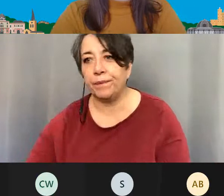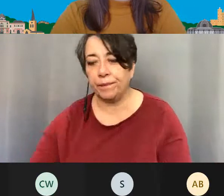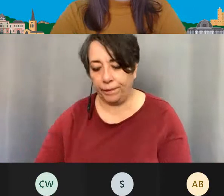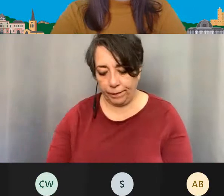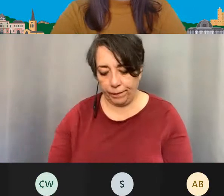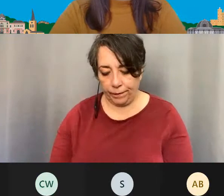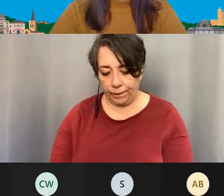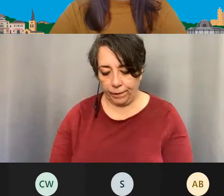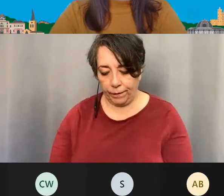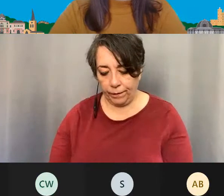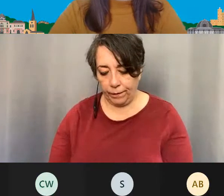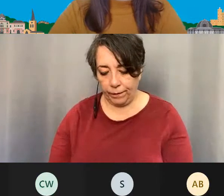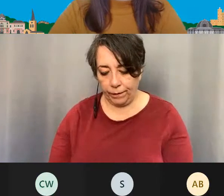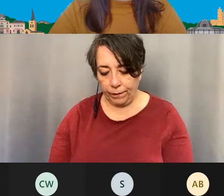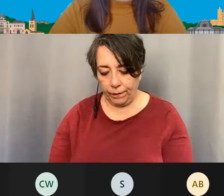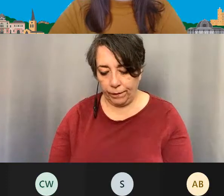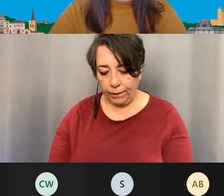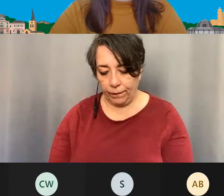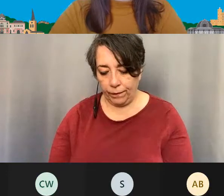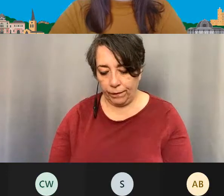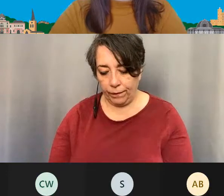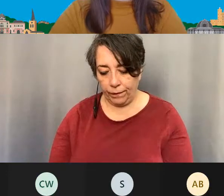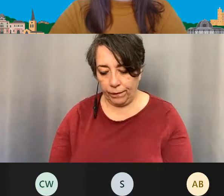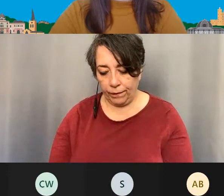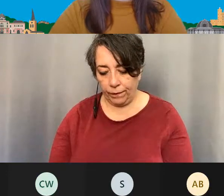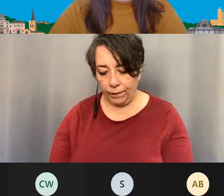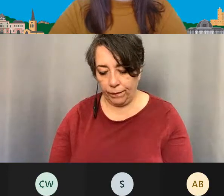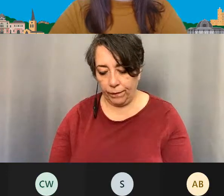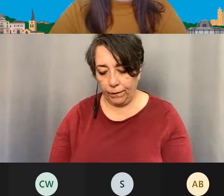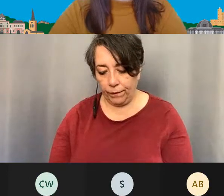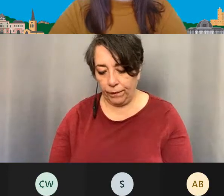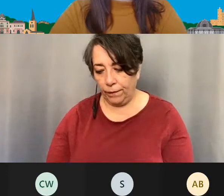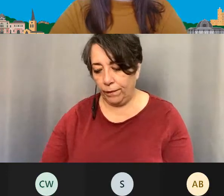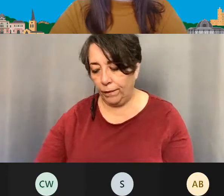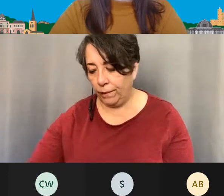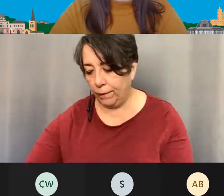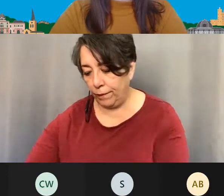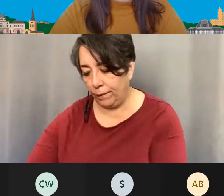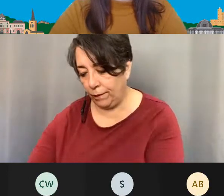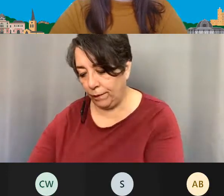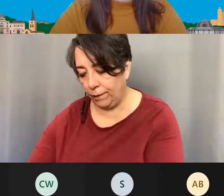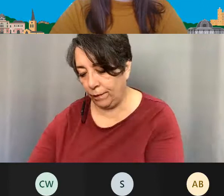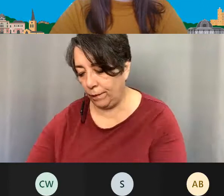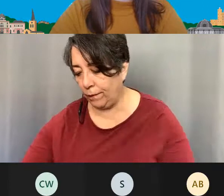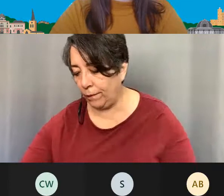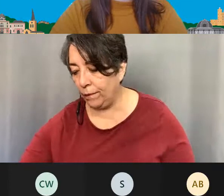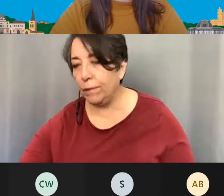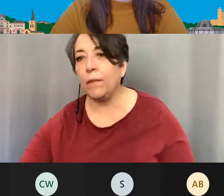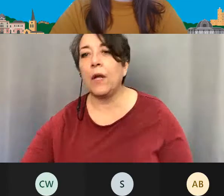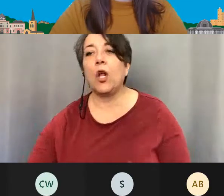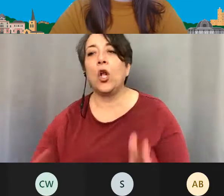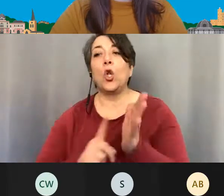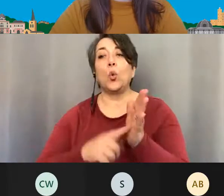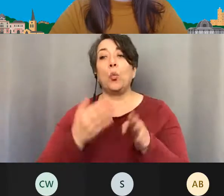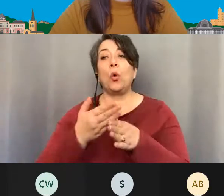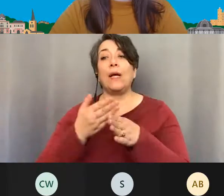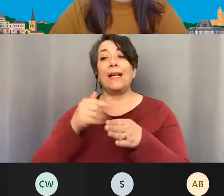open office at Chesterfield Royal today, and infection control procedures mean that if we're